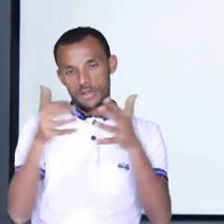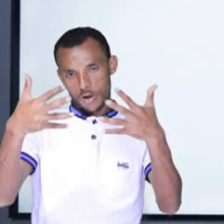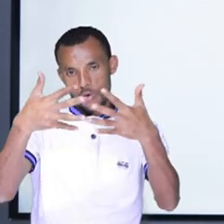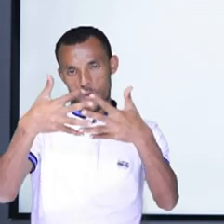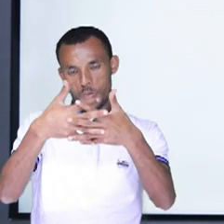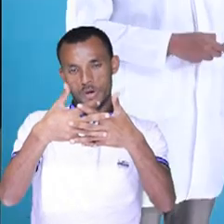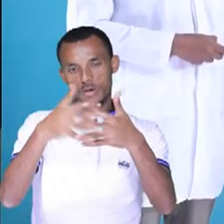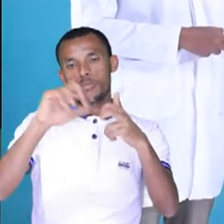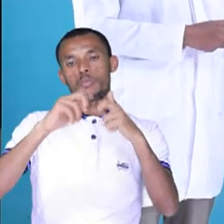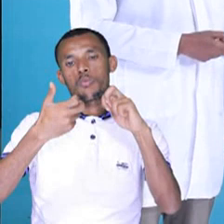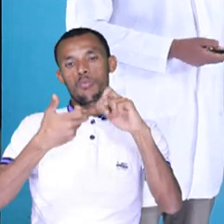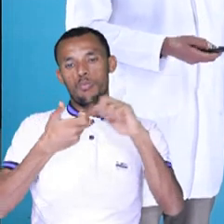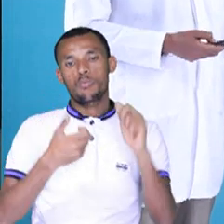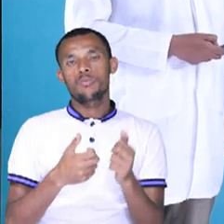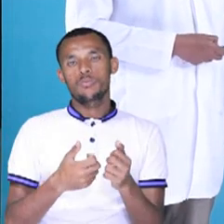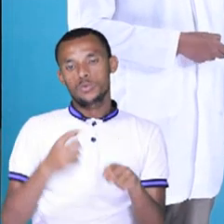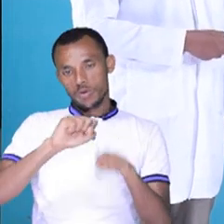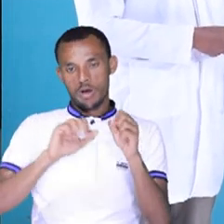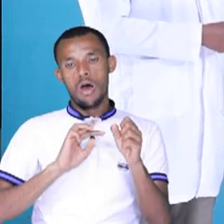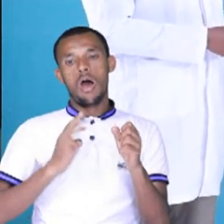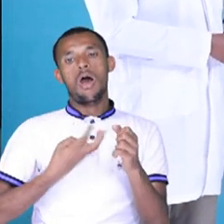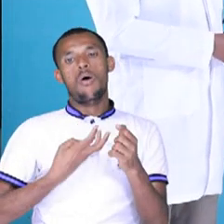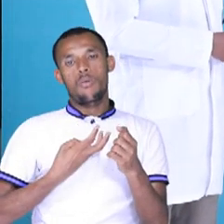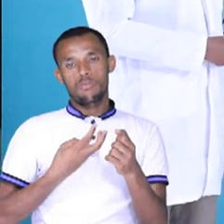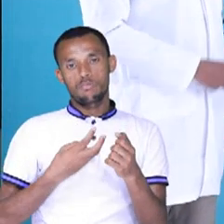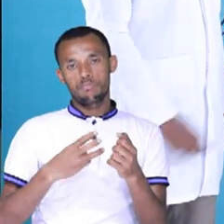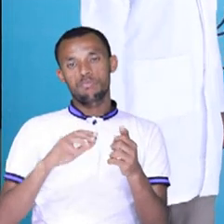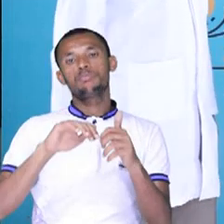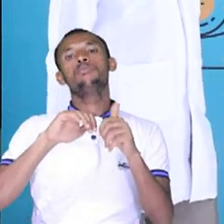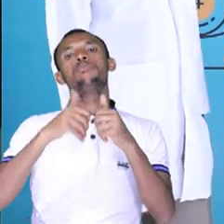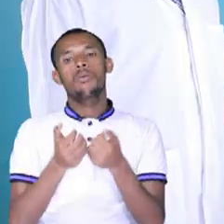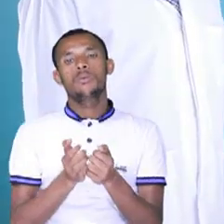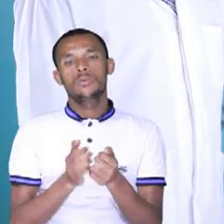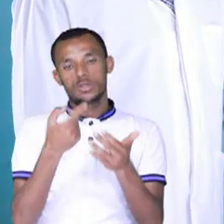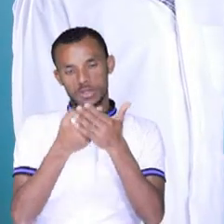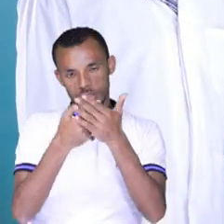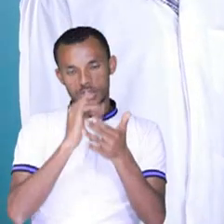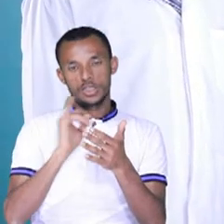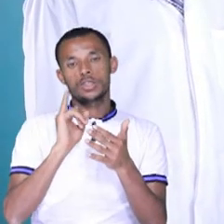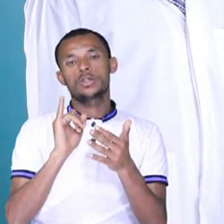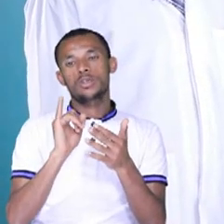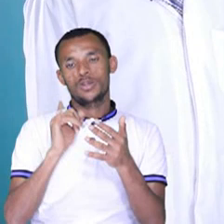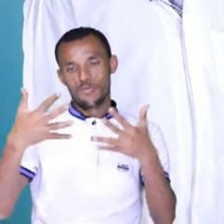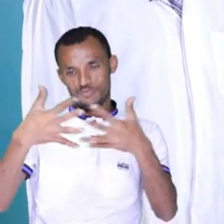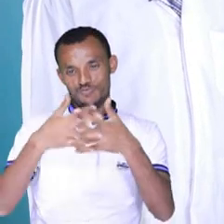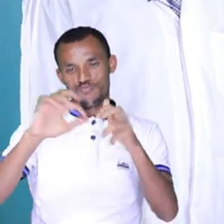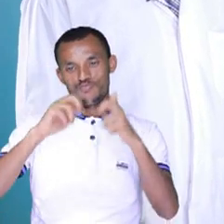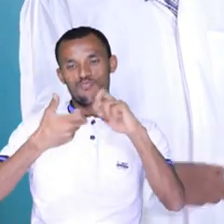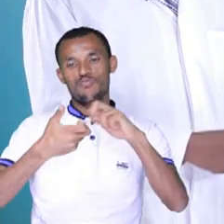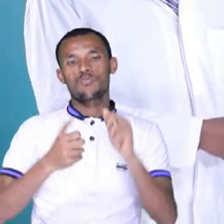combination problem. So how do you solve? See, this is a combination problem.